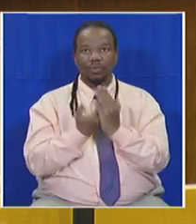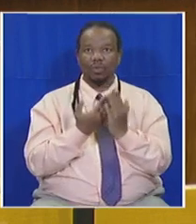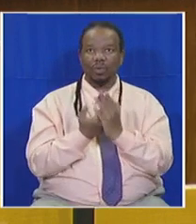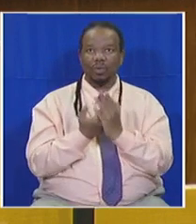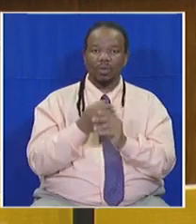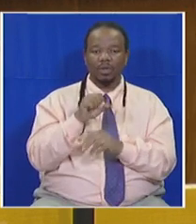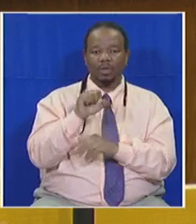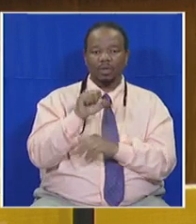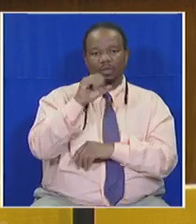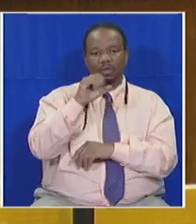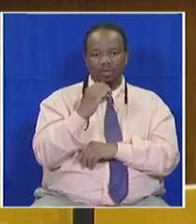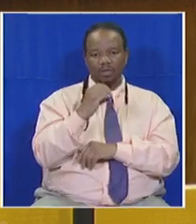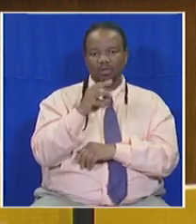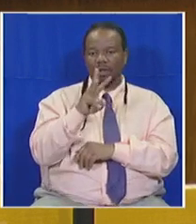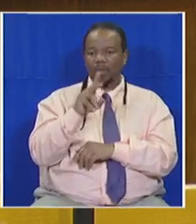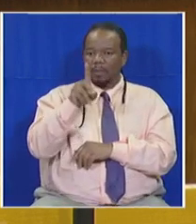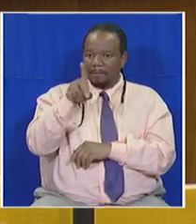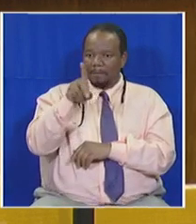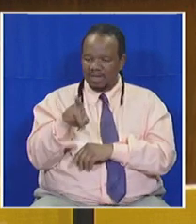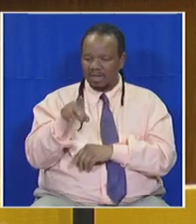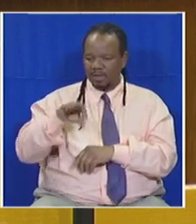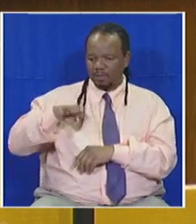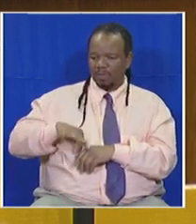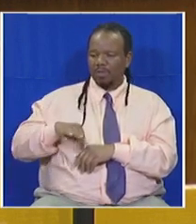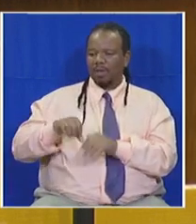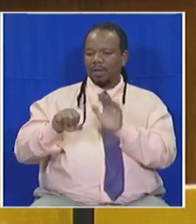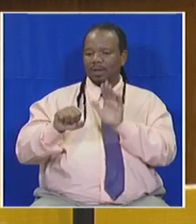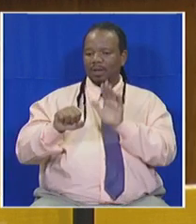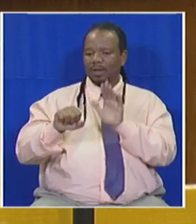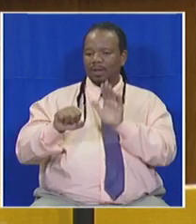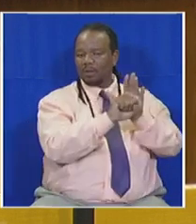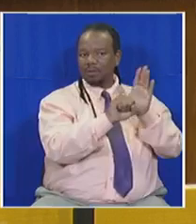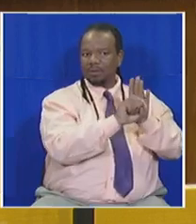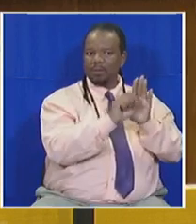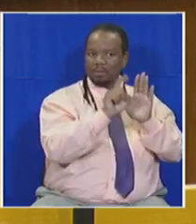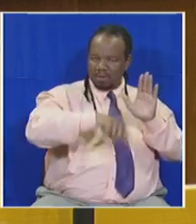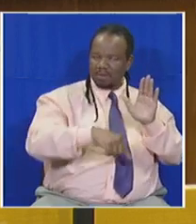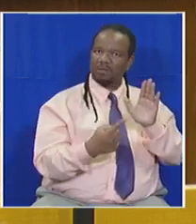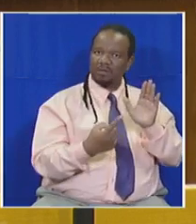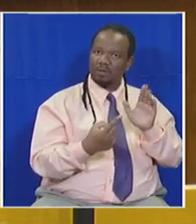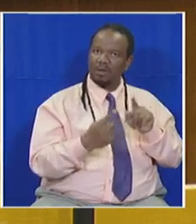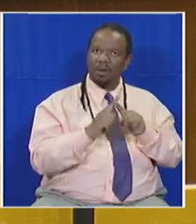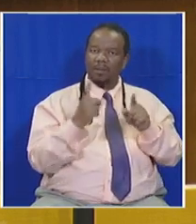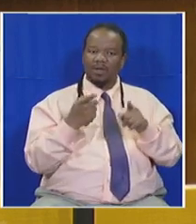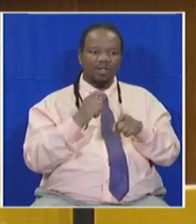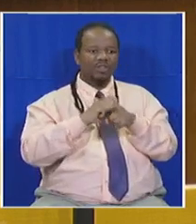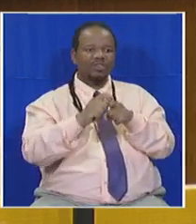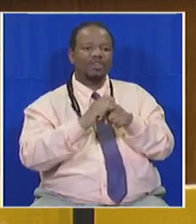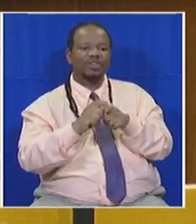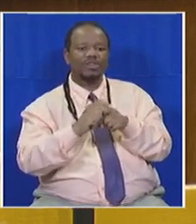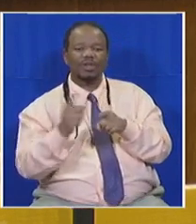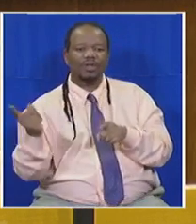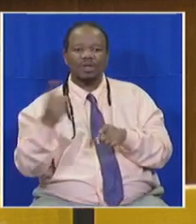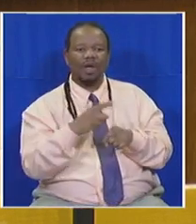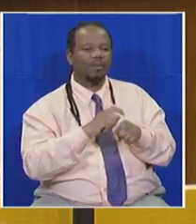CWP beneficiaries must be accredited. Gone are the days where we have training providers coming to